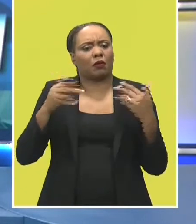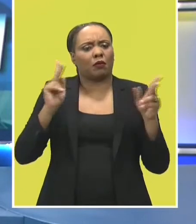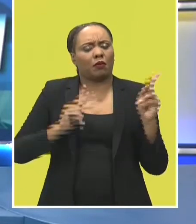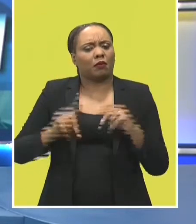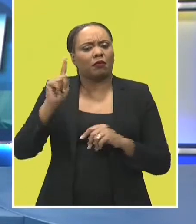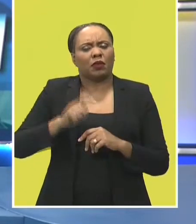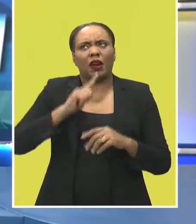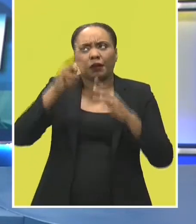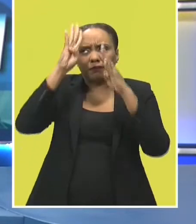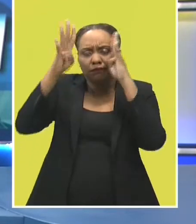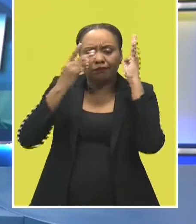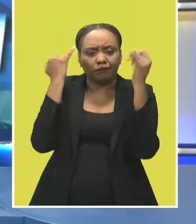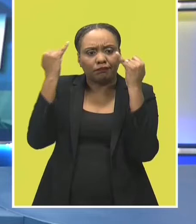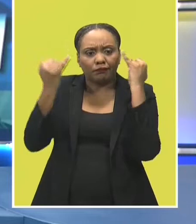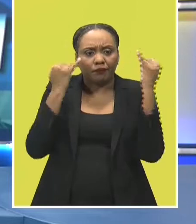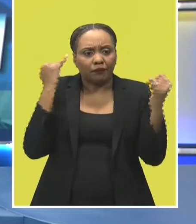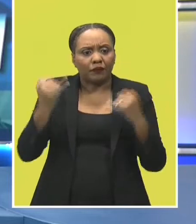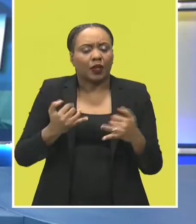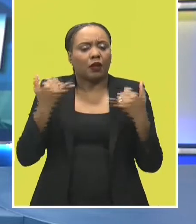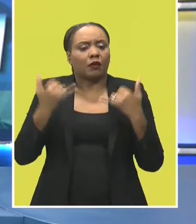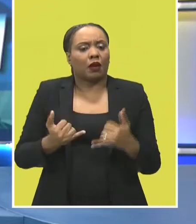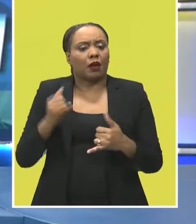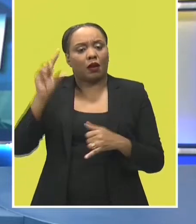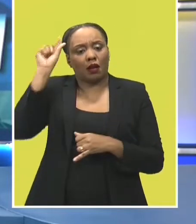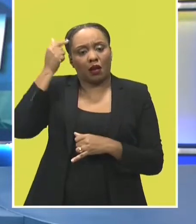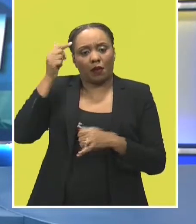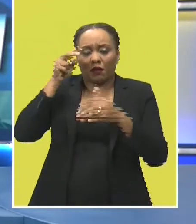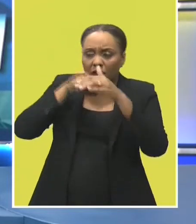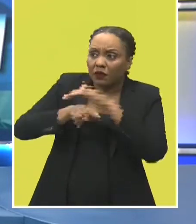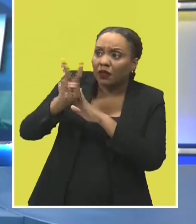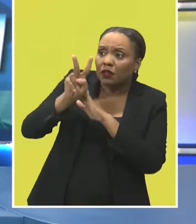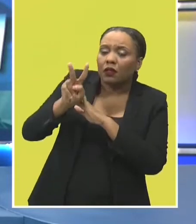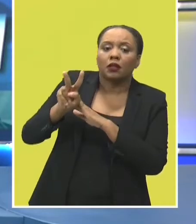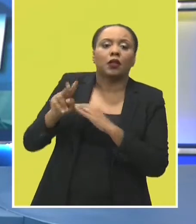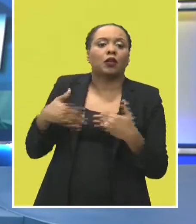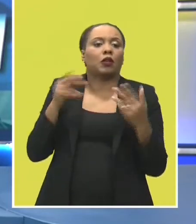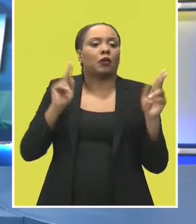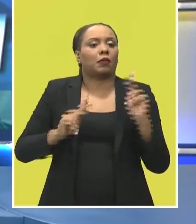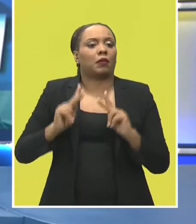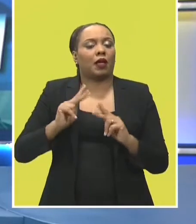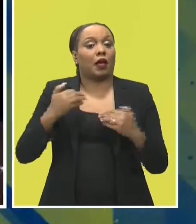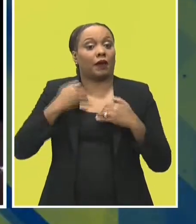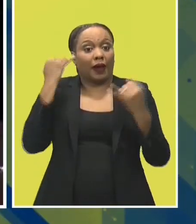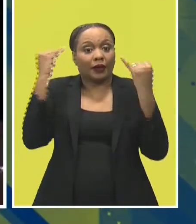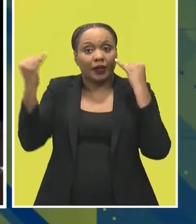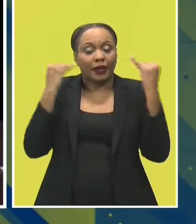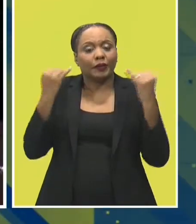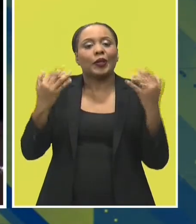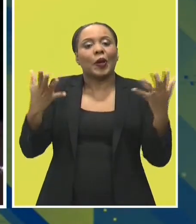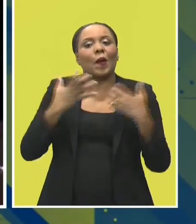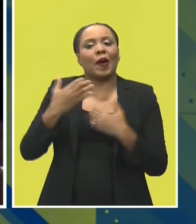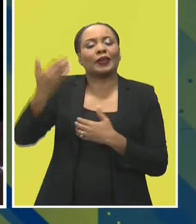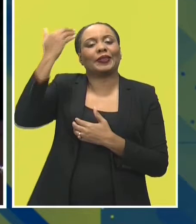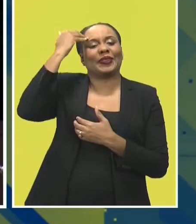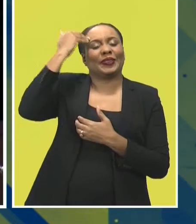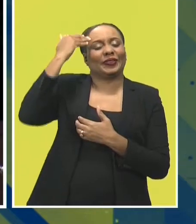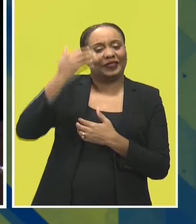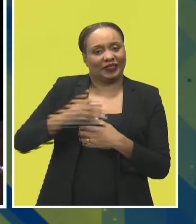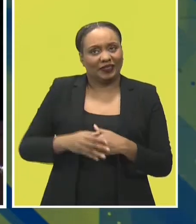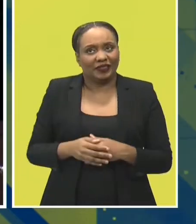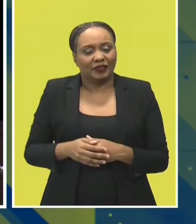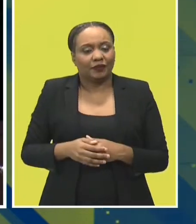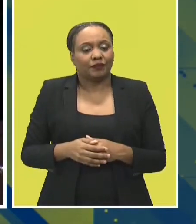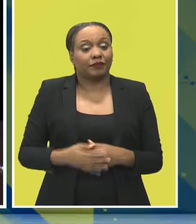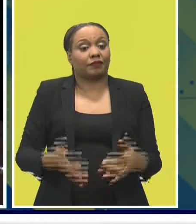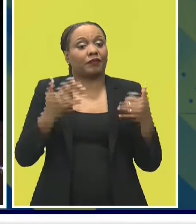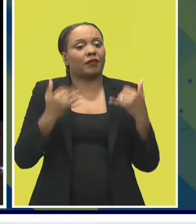for the realization of government's vision for young people to be seen and heard. That is so necessary because we have to create a space